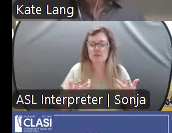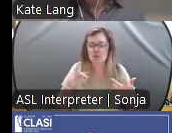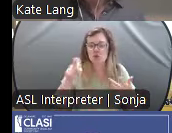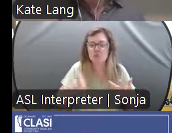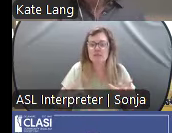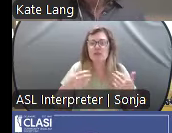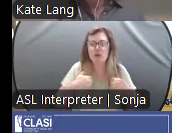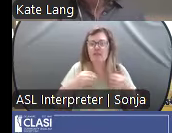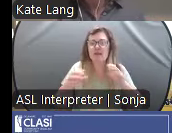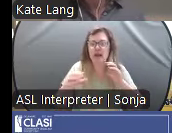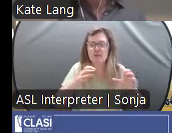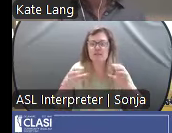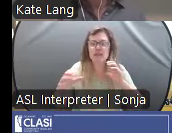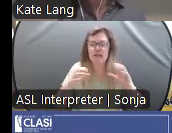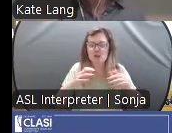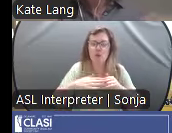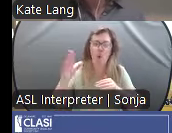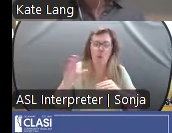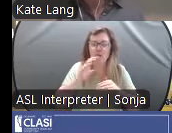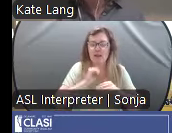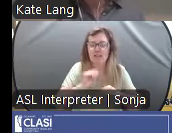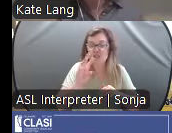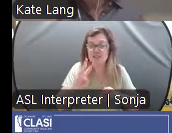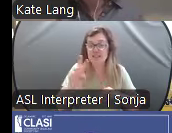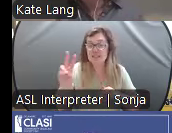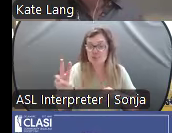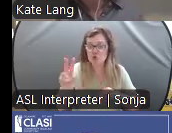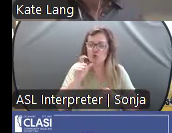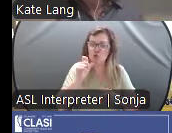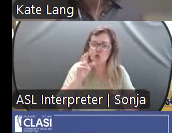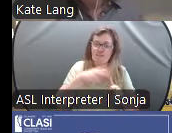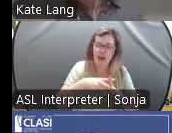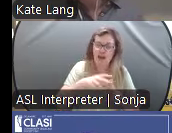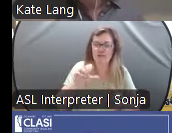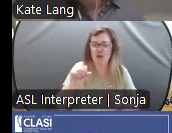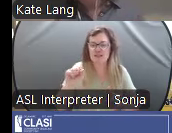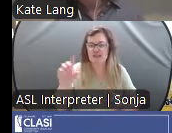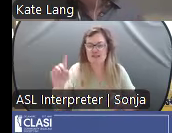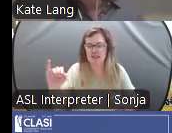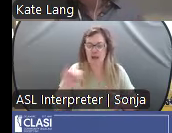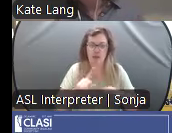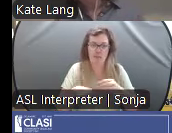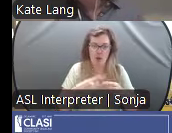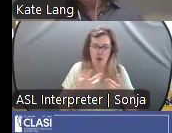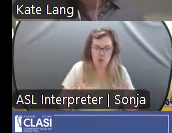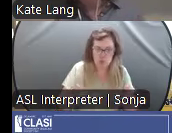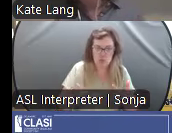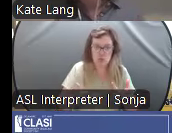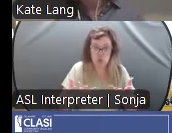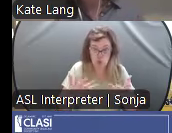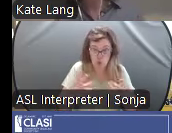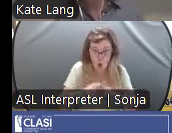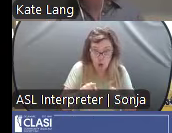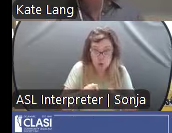conversation with a claimant who's over age 62, who's filing for SSDI about whether they want to also apply for